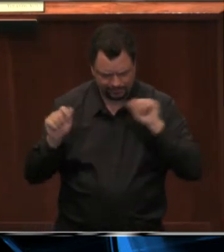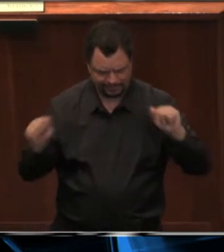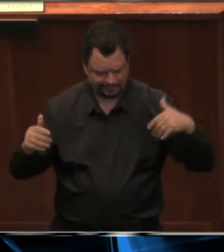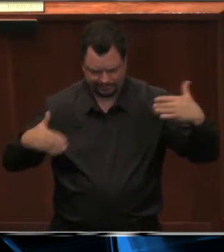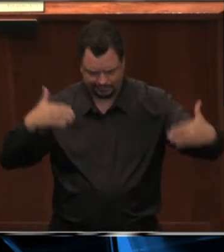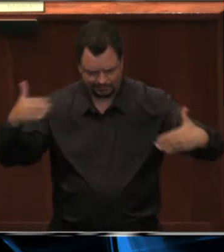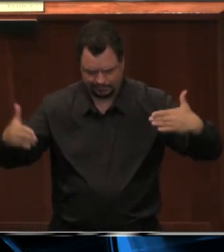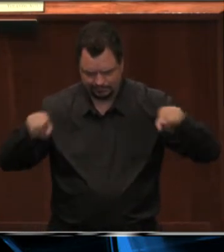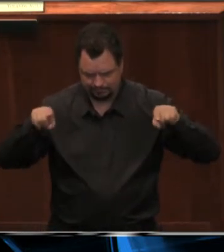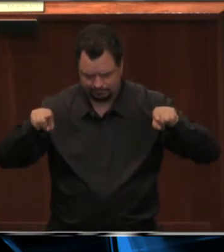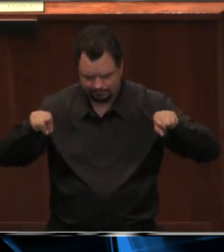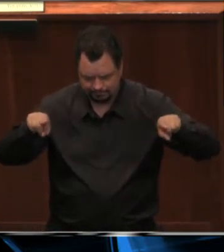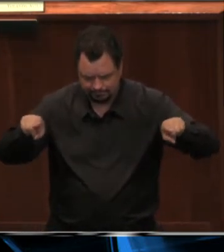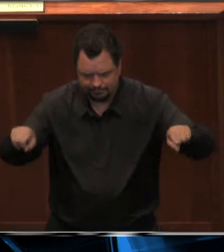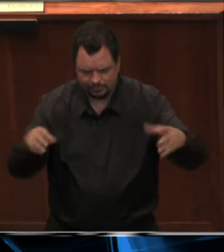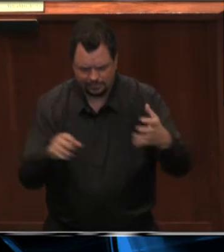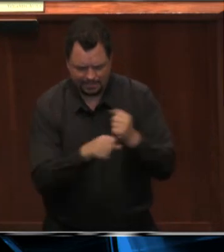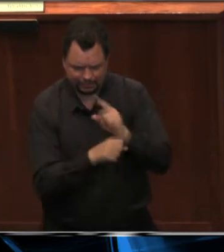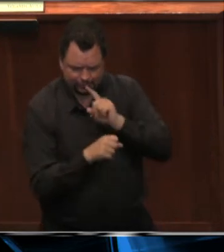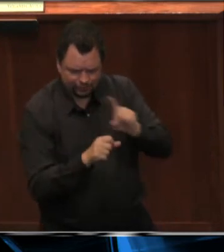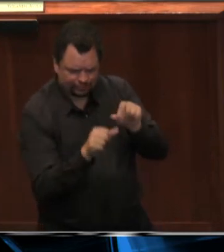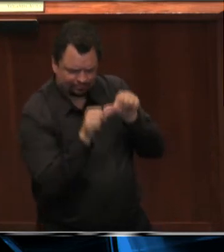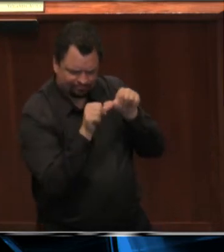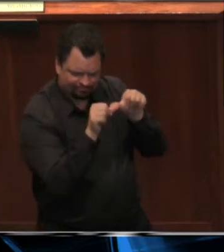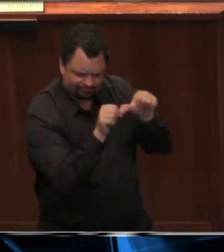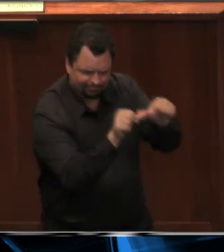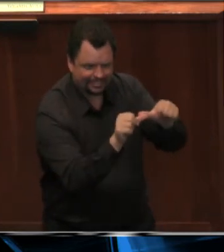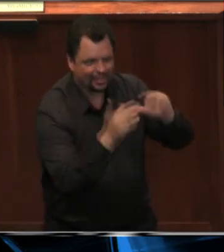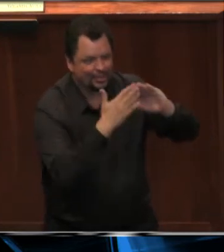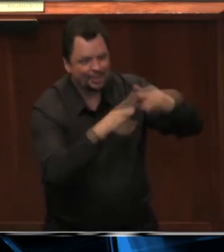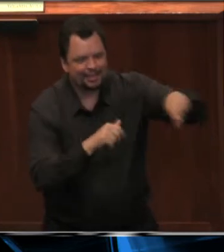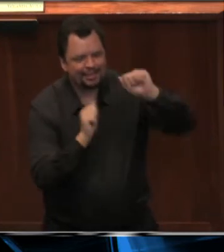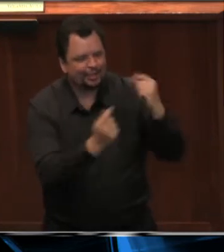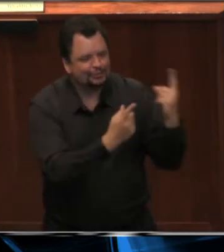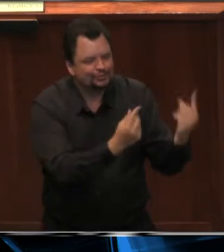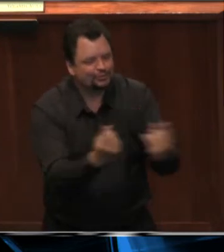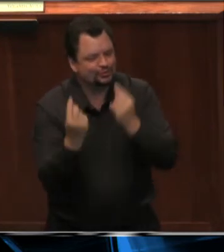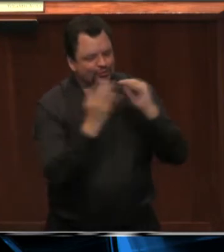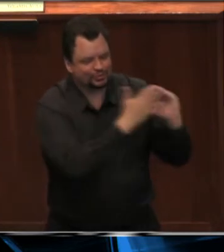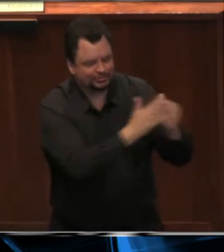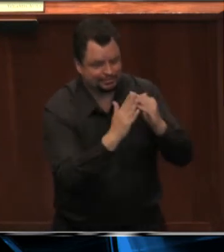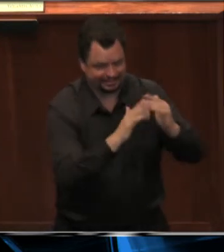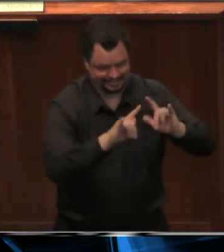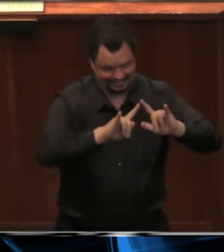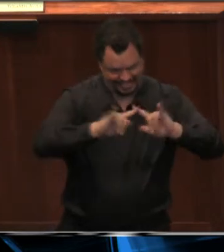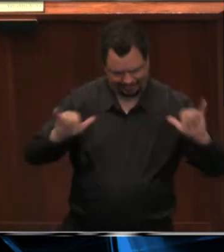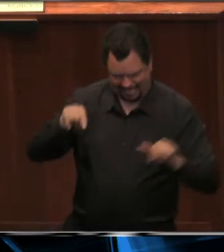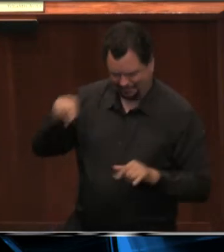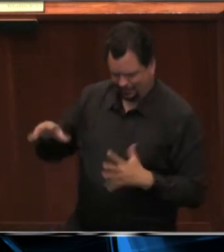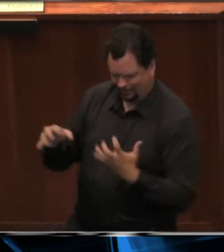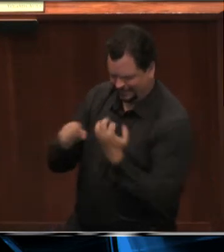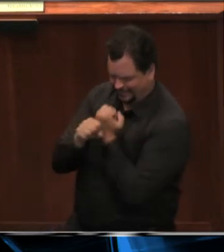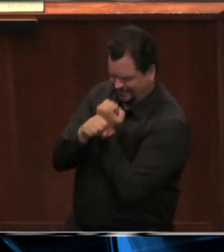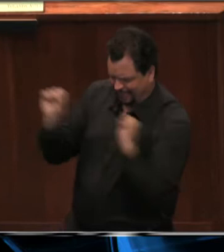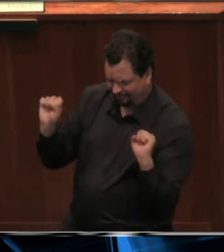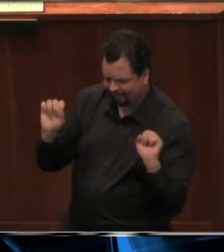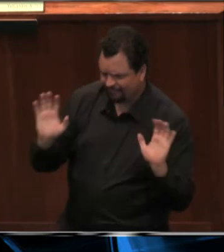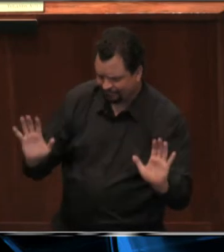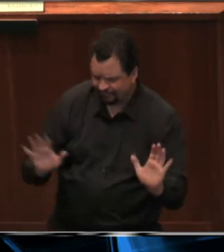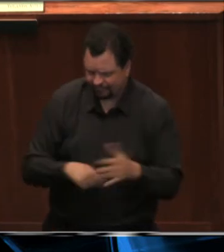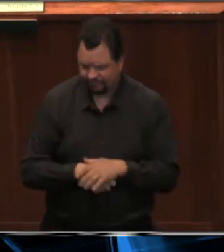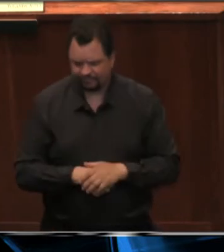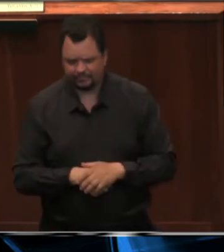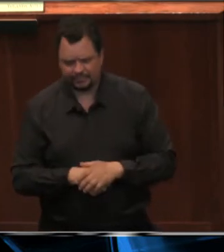and engagement in community life. So earlier in our response, when we had lower numbers, we sought and received approval for